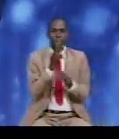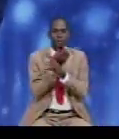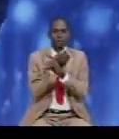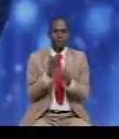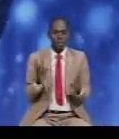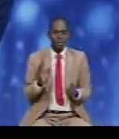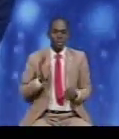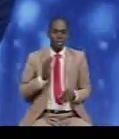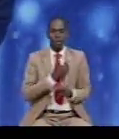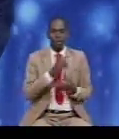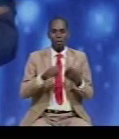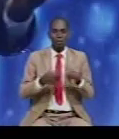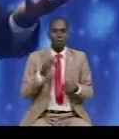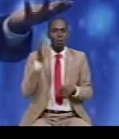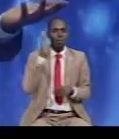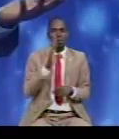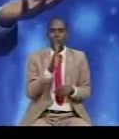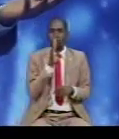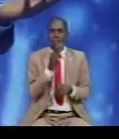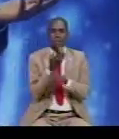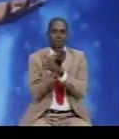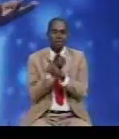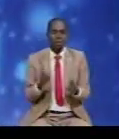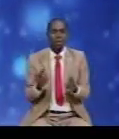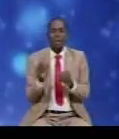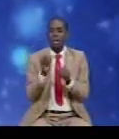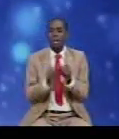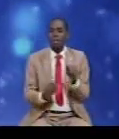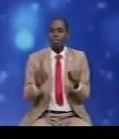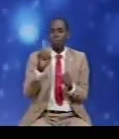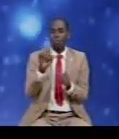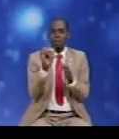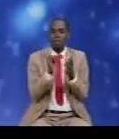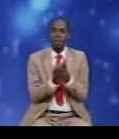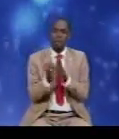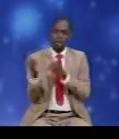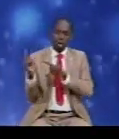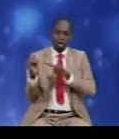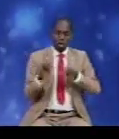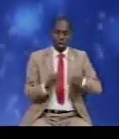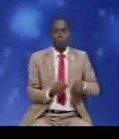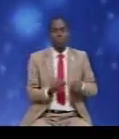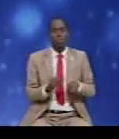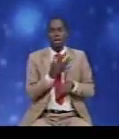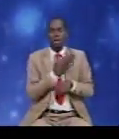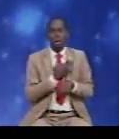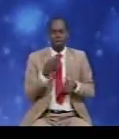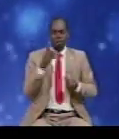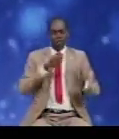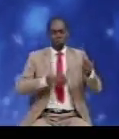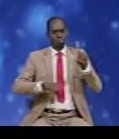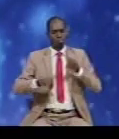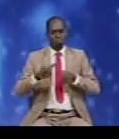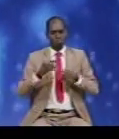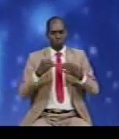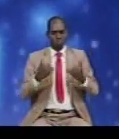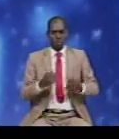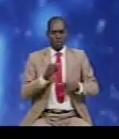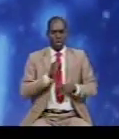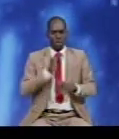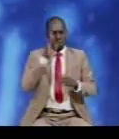our friends will be delivered, anyone that comes. And it says, I believe in Christ.